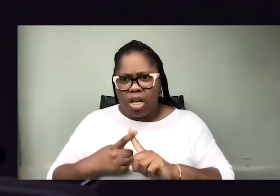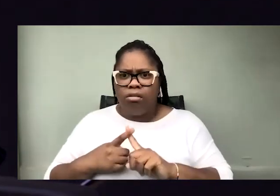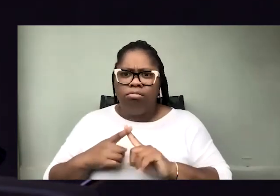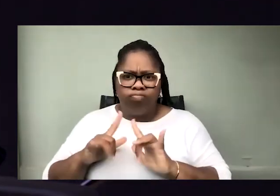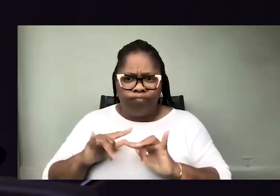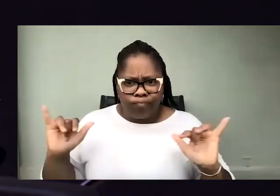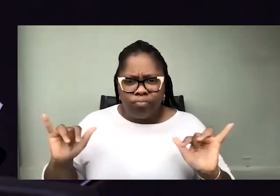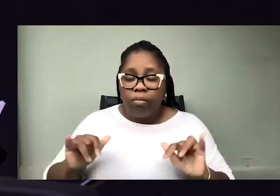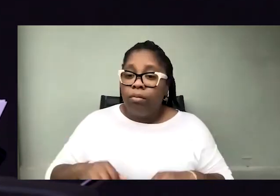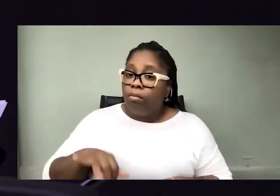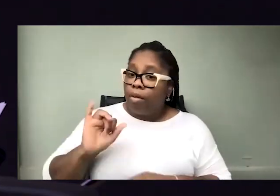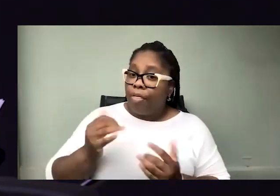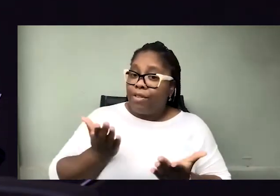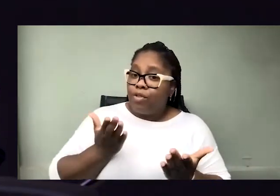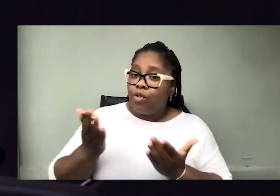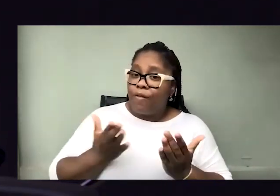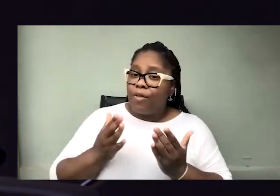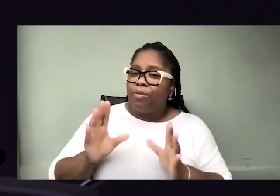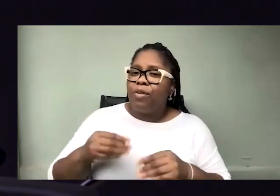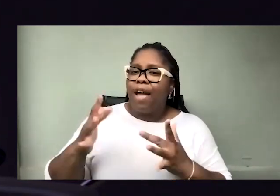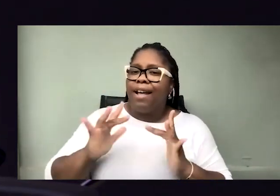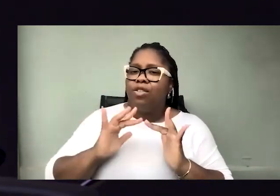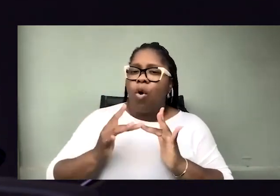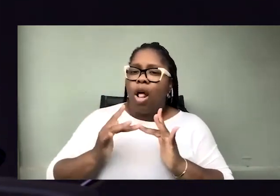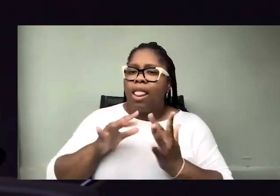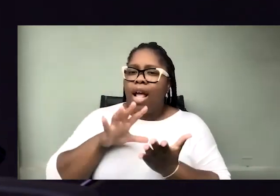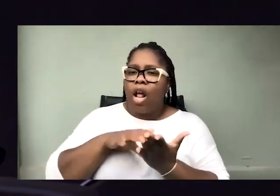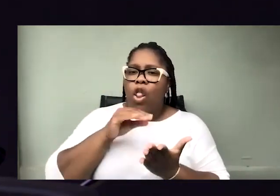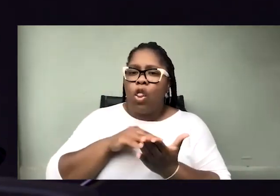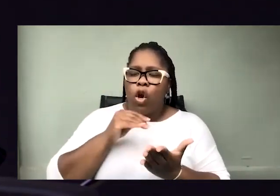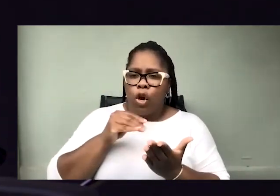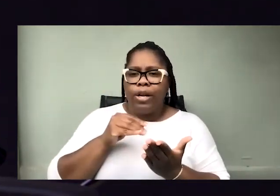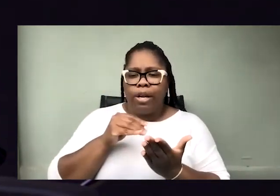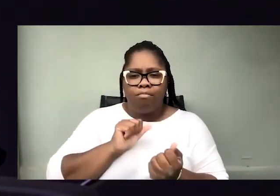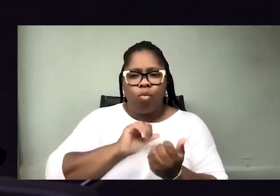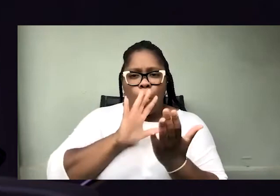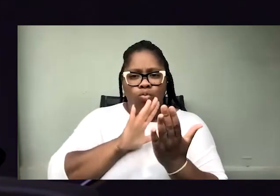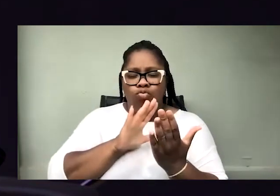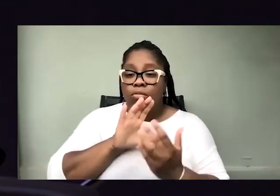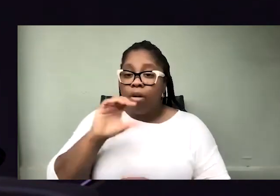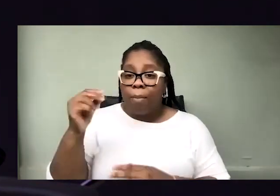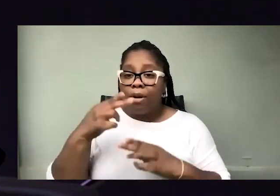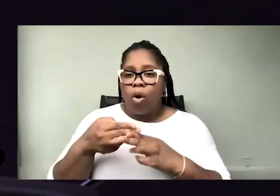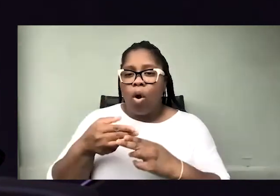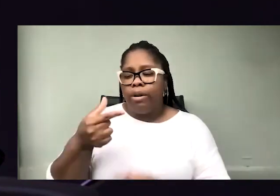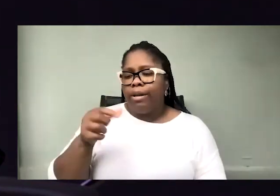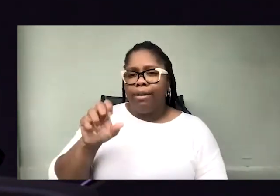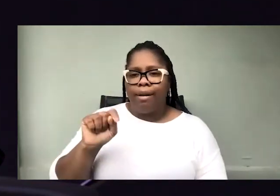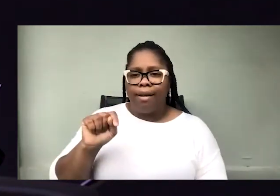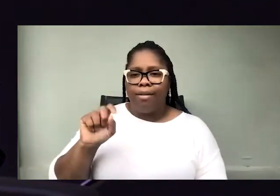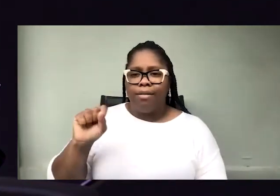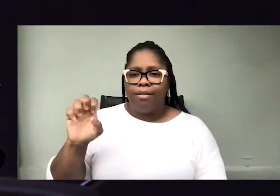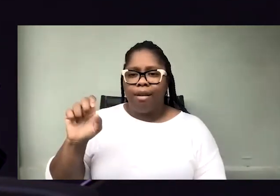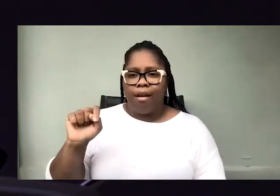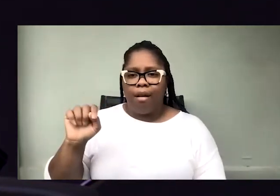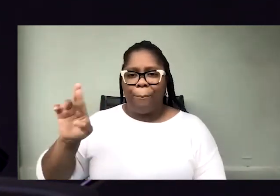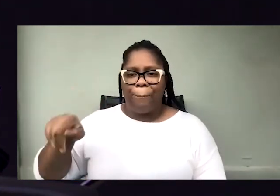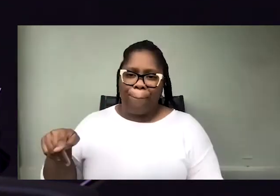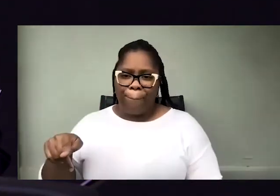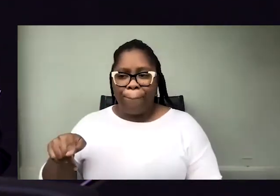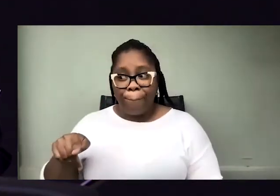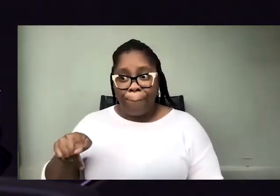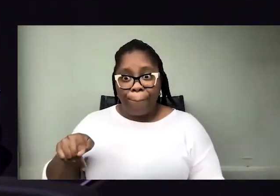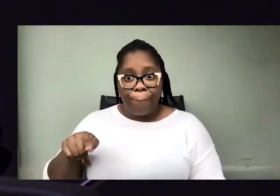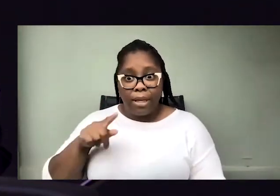this service also provides an online learning platform through a company called Get Set Up, and they are specifically